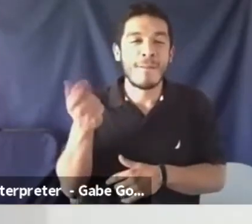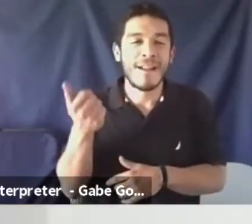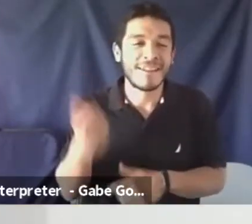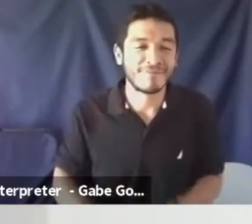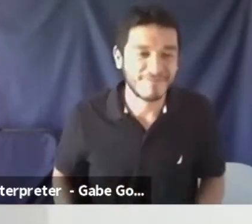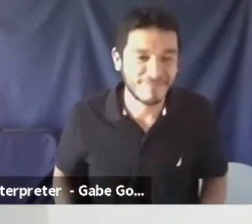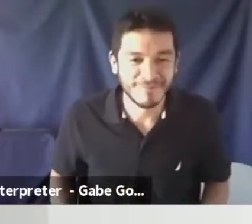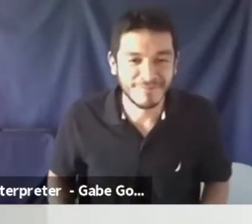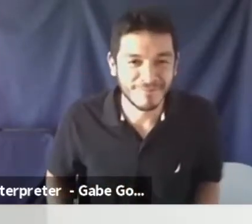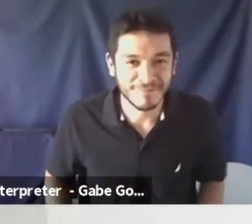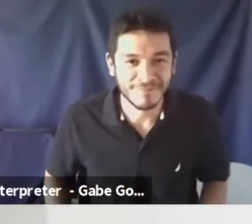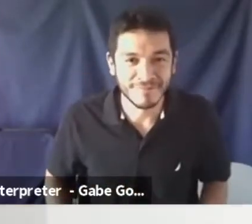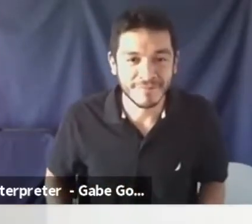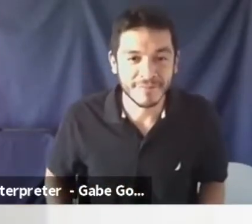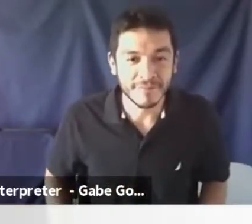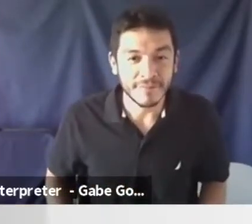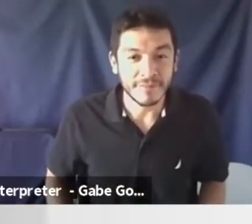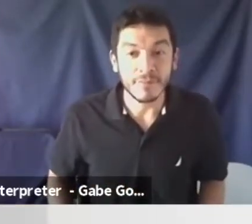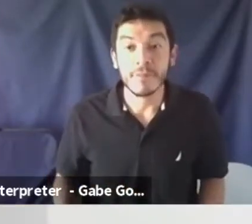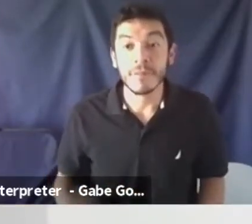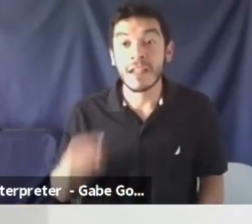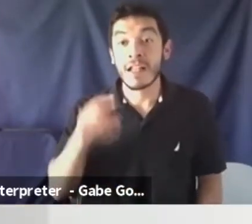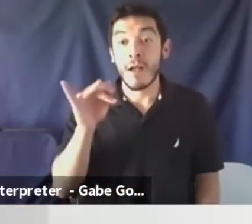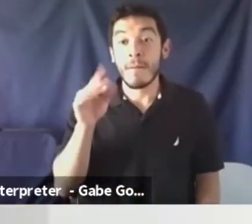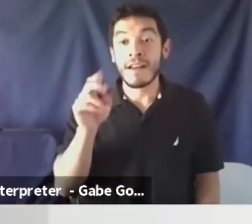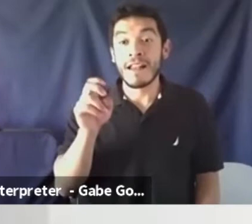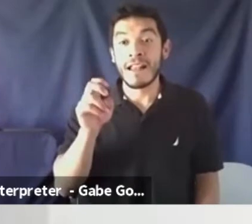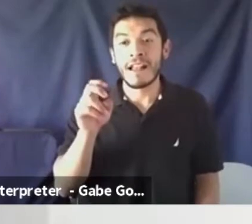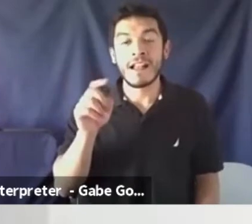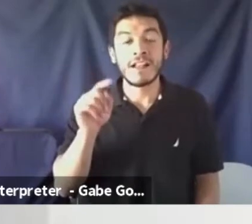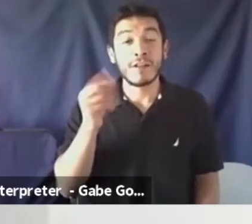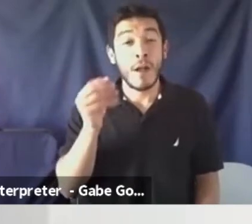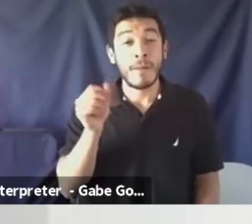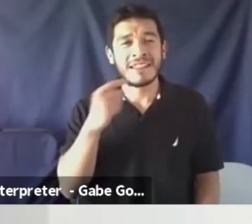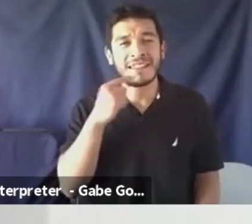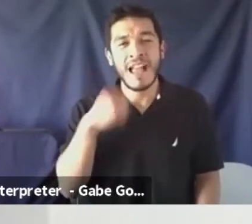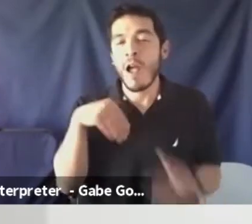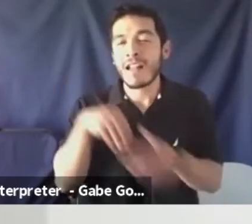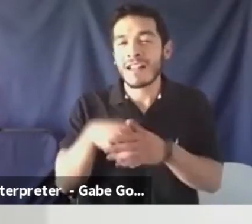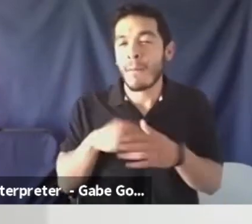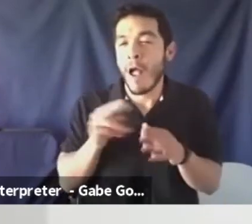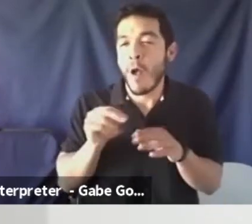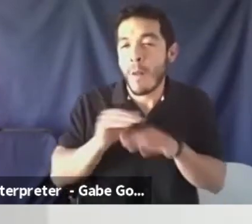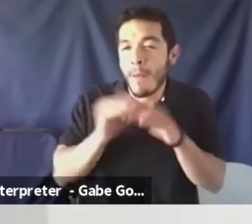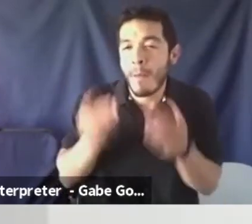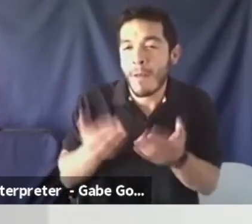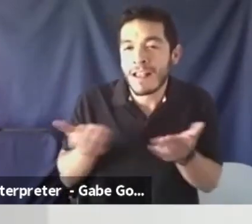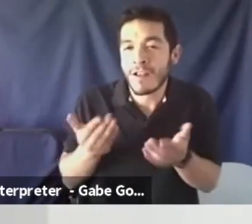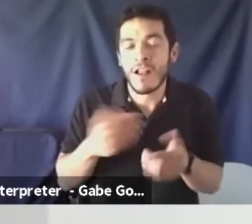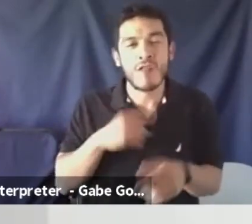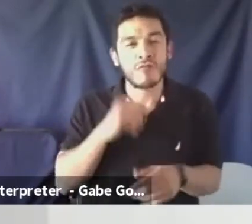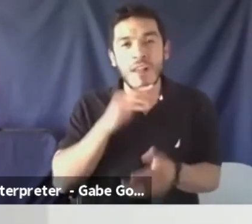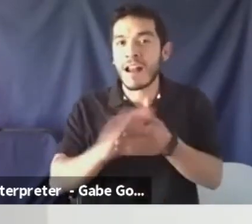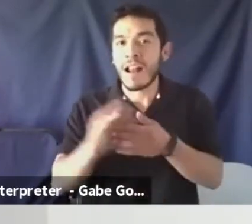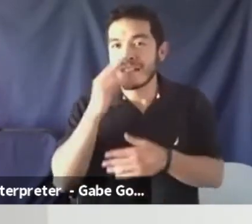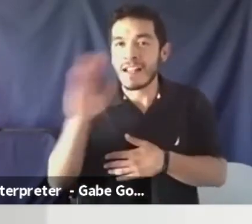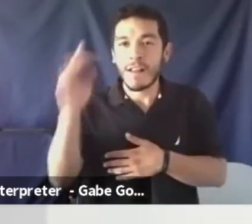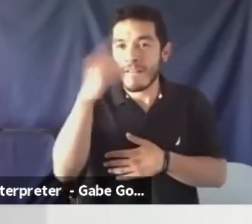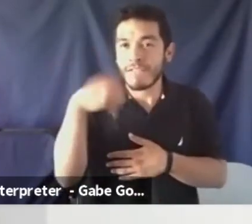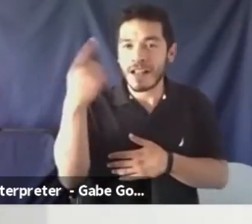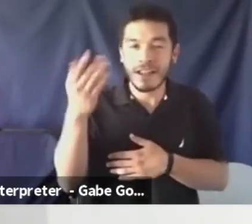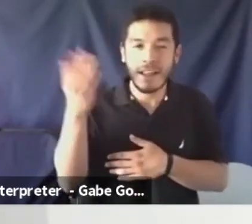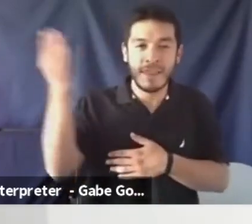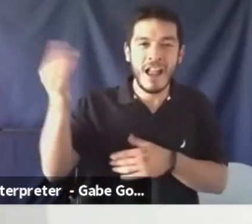I tuned in on my own little bubble over here, and it was really nice to see those faces up there. Nice to see them, getting a